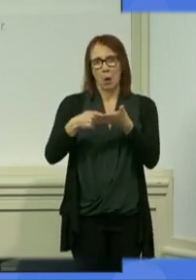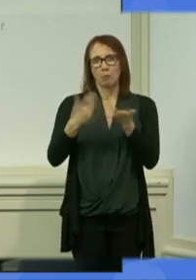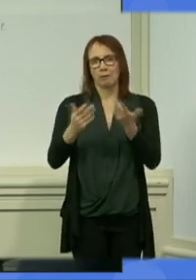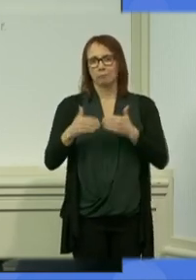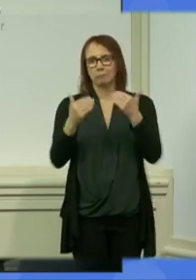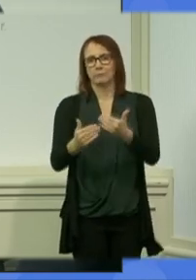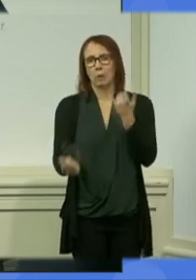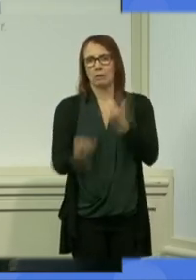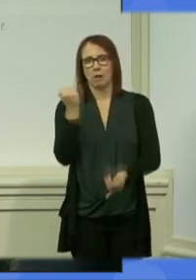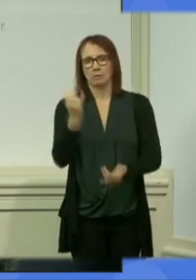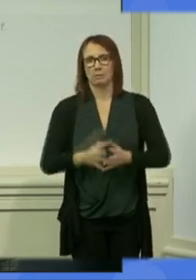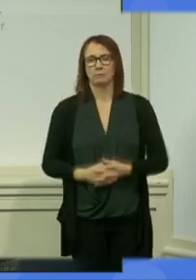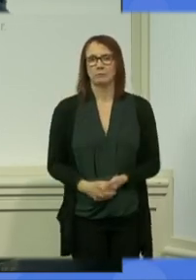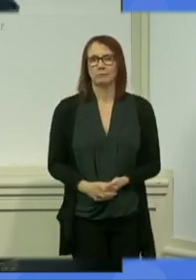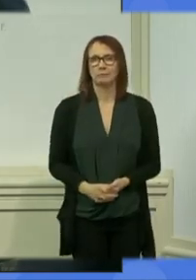final presenter.